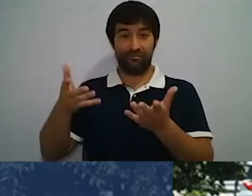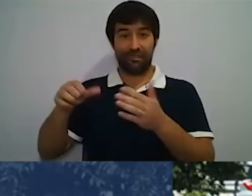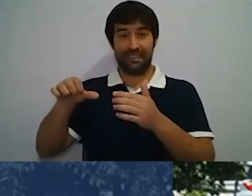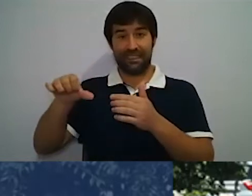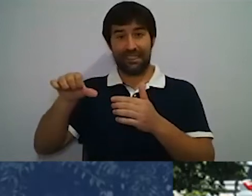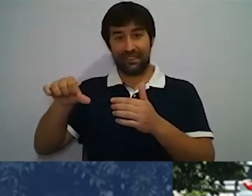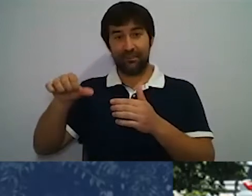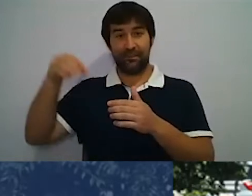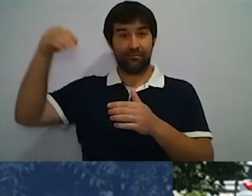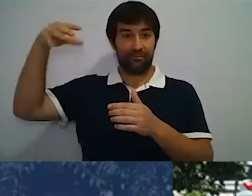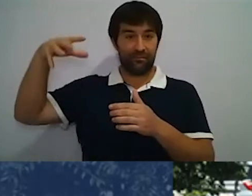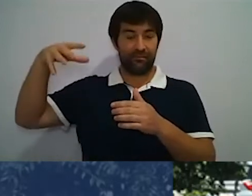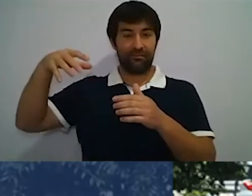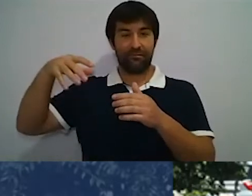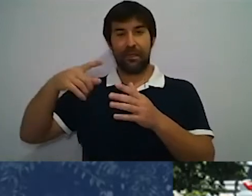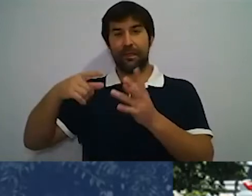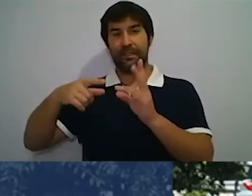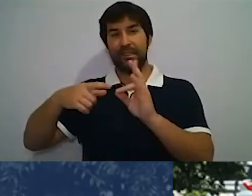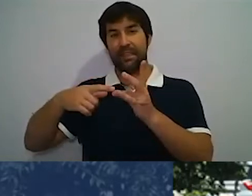September.